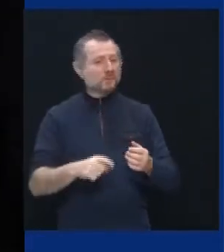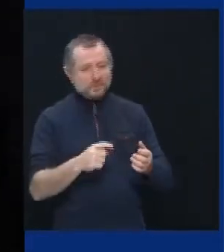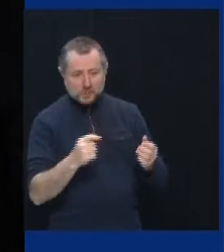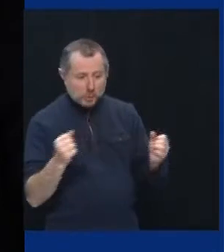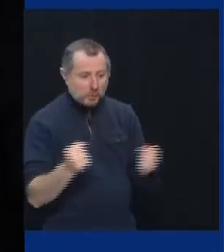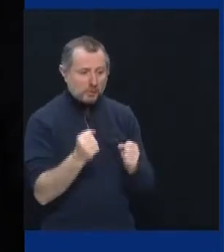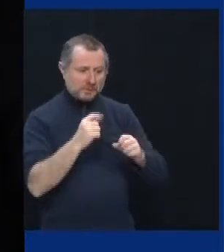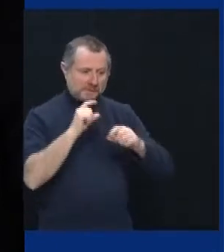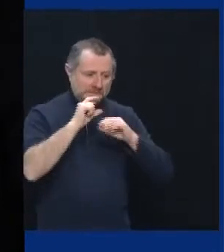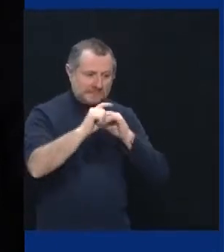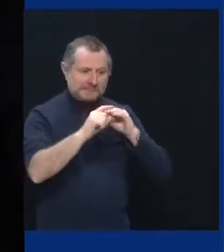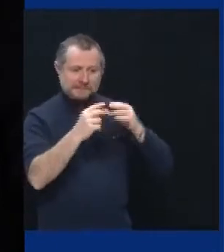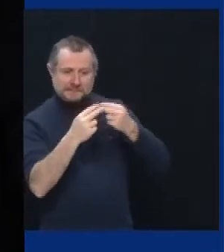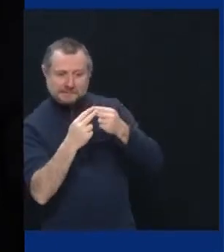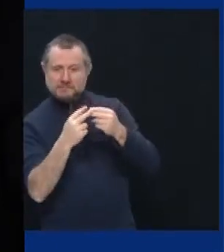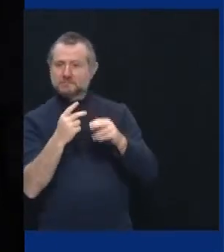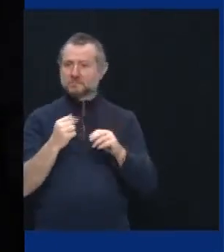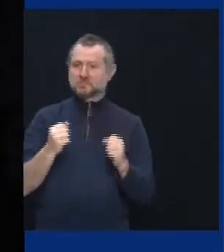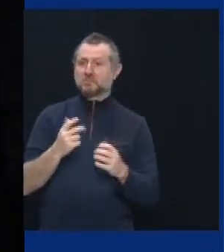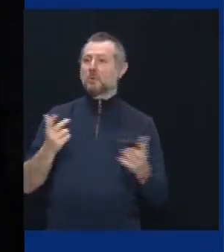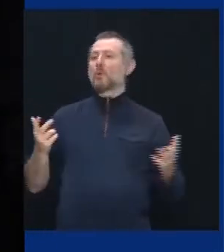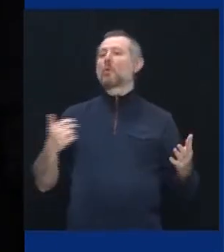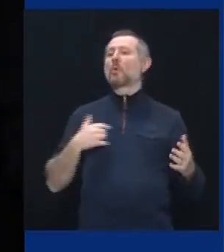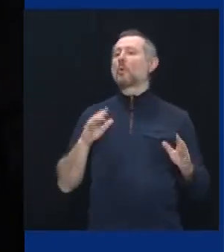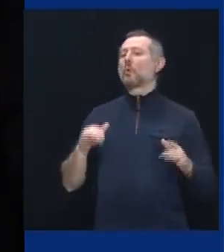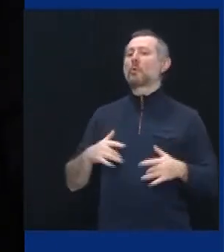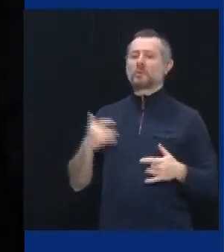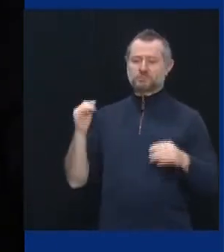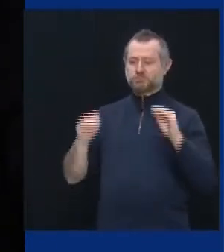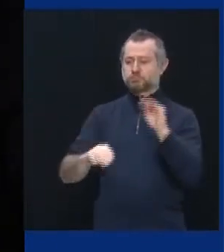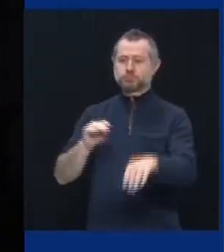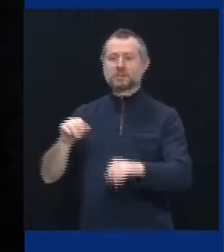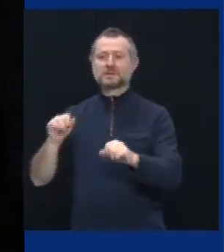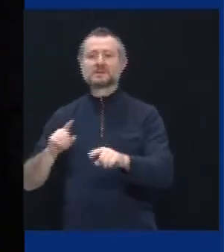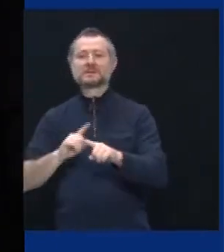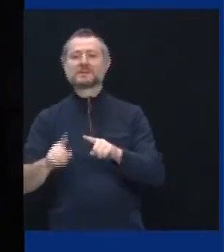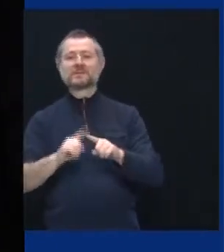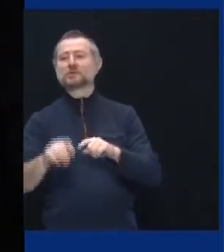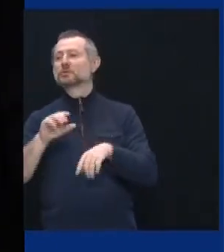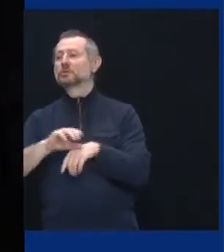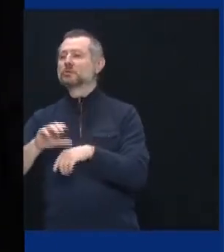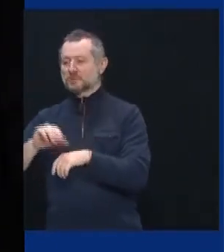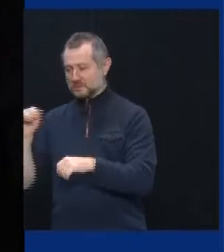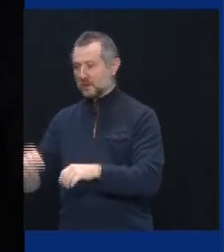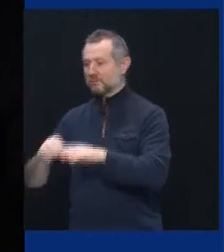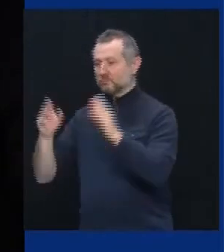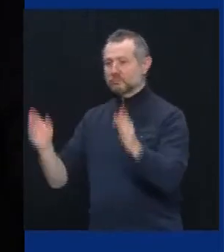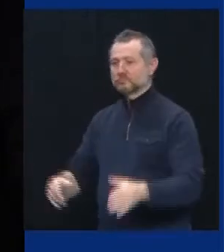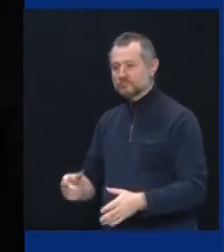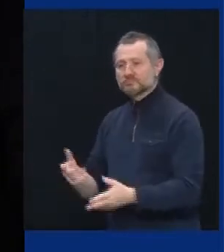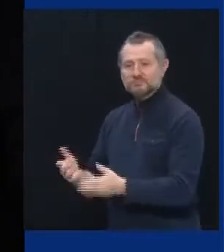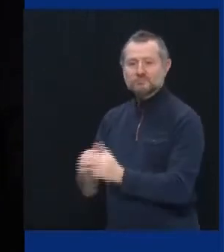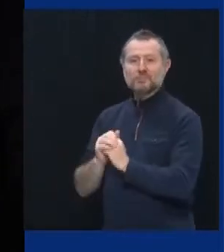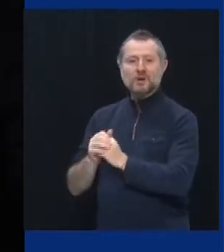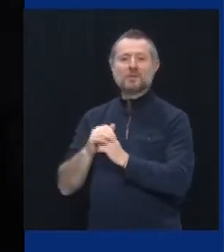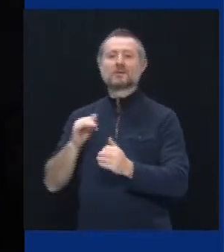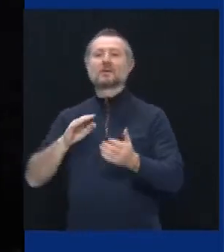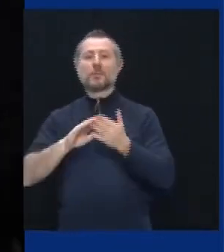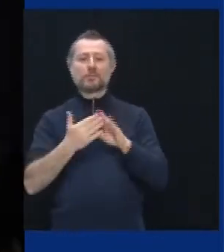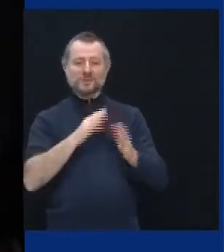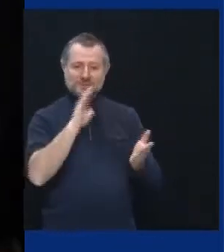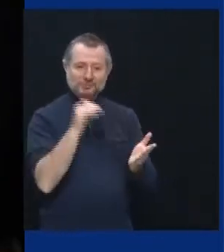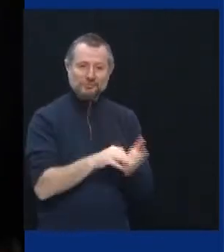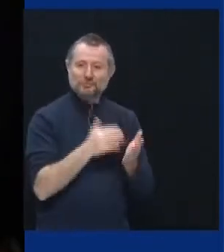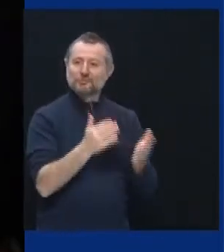the refrigeration requirements. And so we can get it into our houses of worship. We can get it into our community centers. So